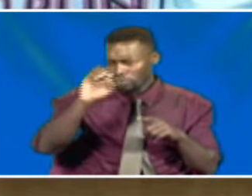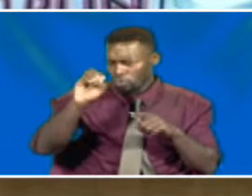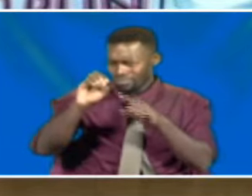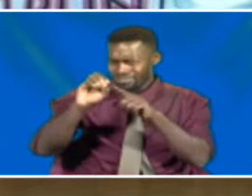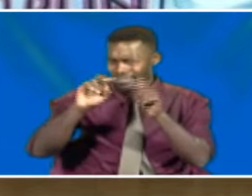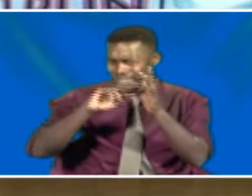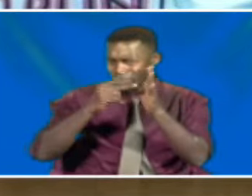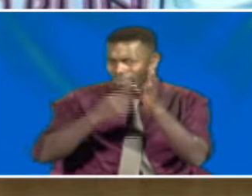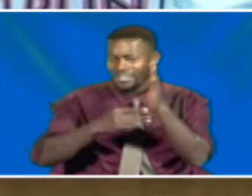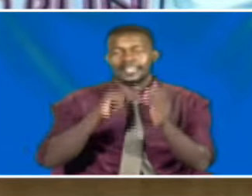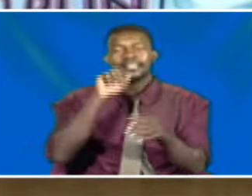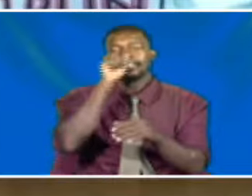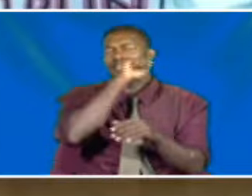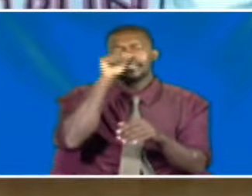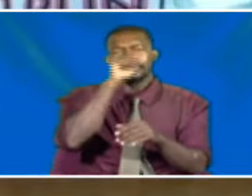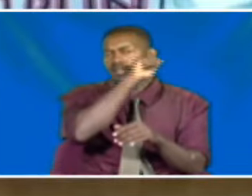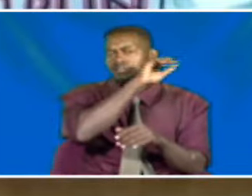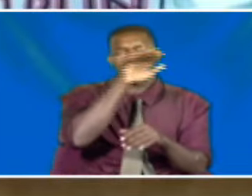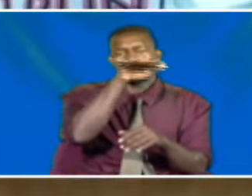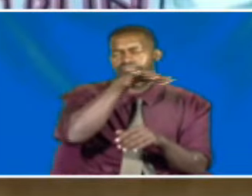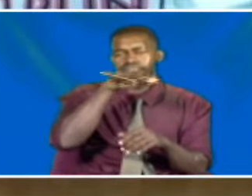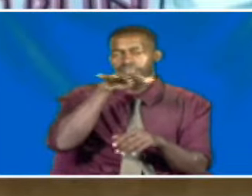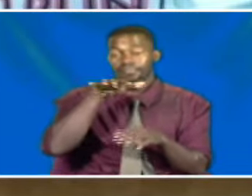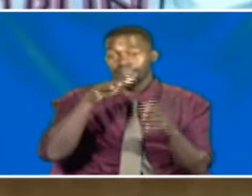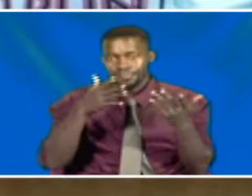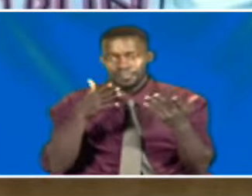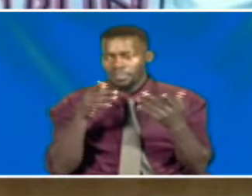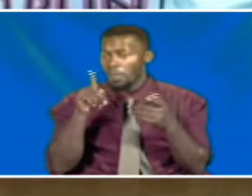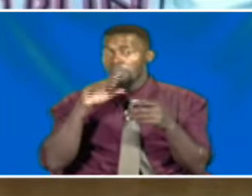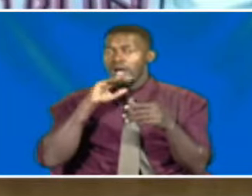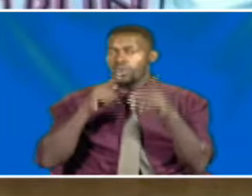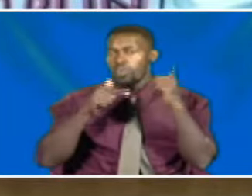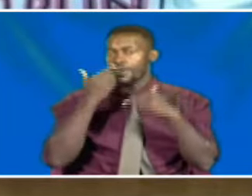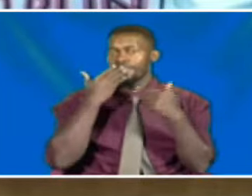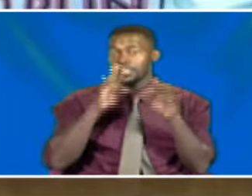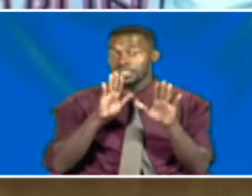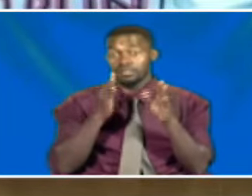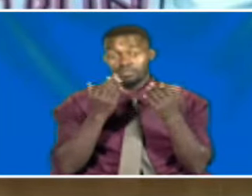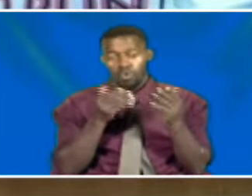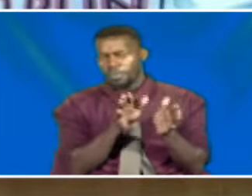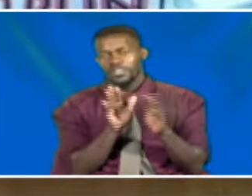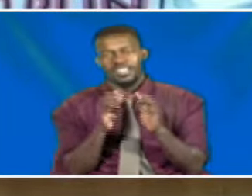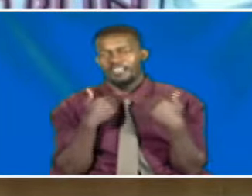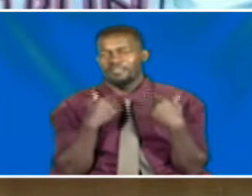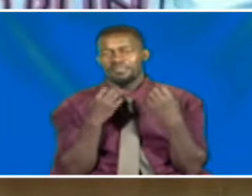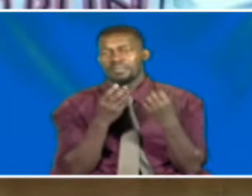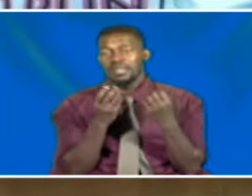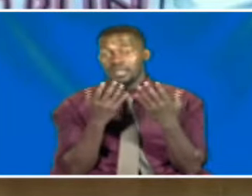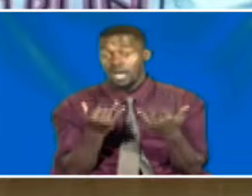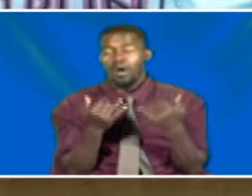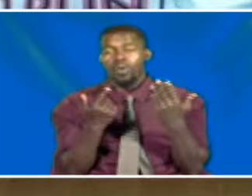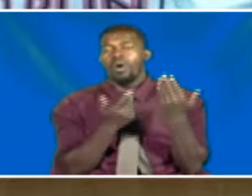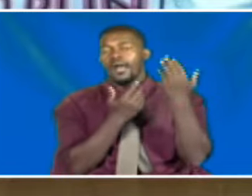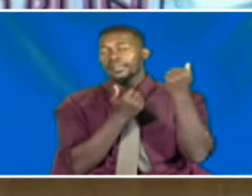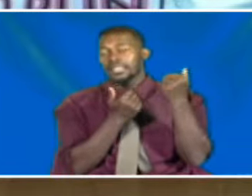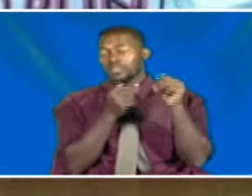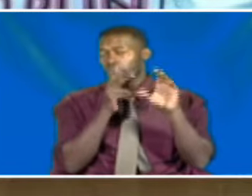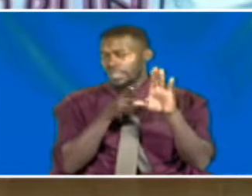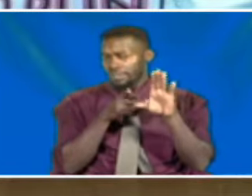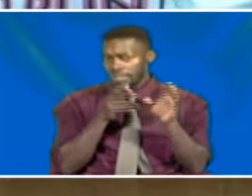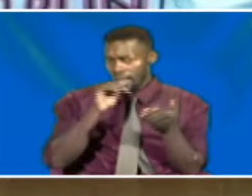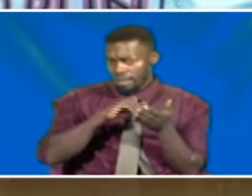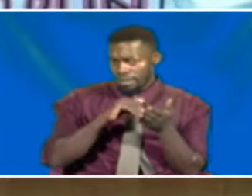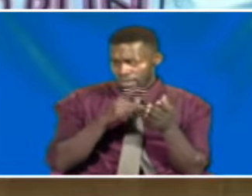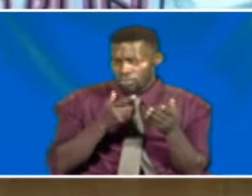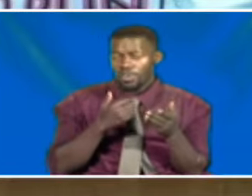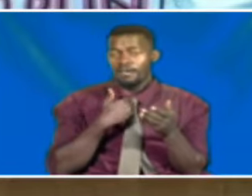marathon opened up opportunities for him, and he's looking forward to taking part again in this year's edition of the marathon that